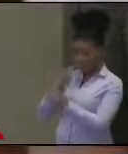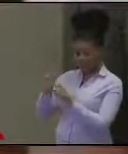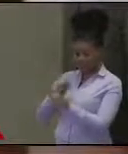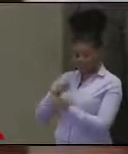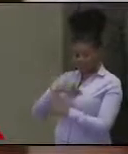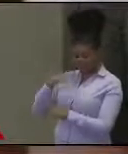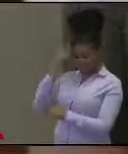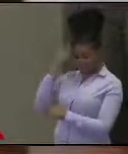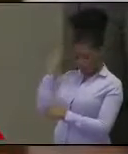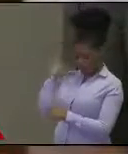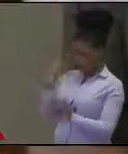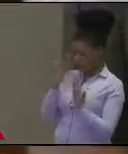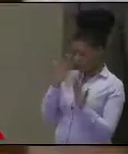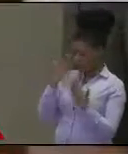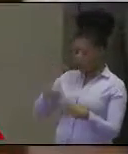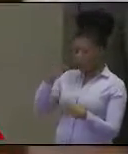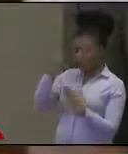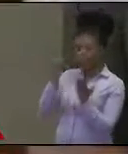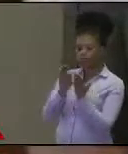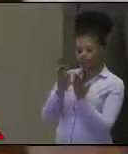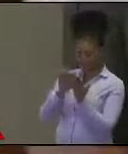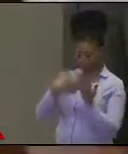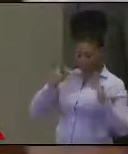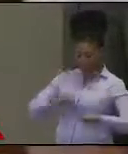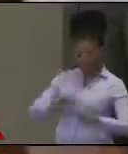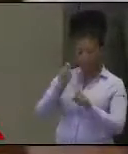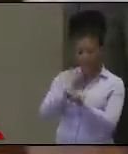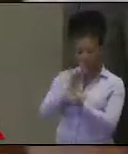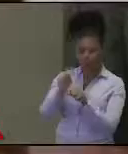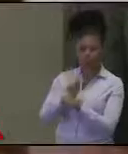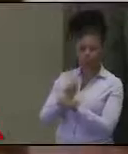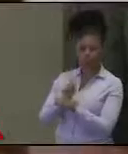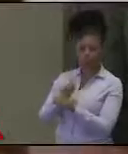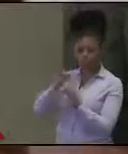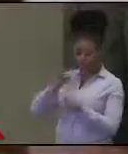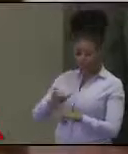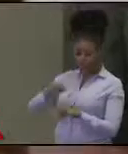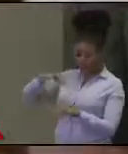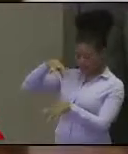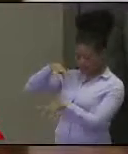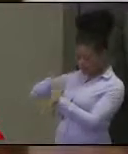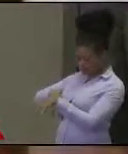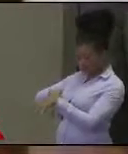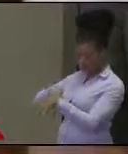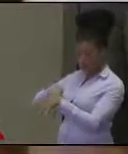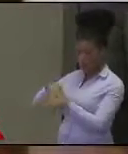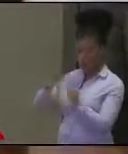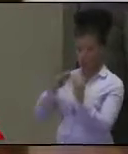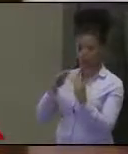ndifunda high school mna ndandihlala kuyo, ndihlala kwindlu eback ye-stop nonsense.